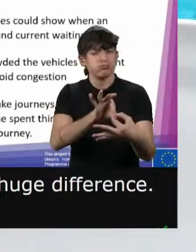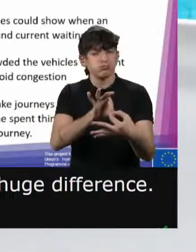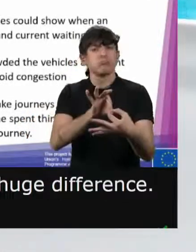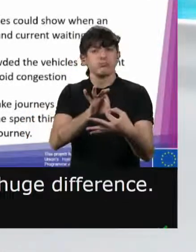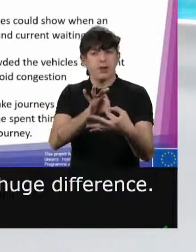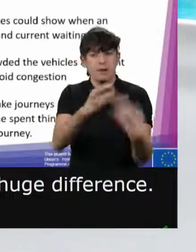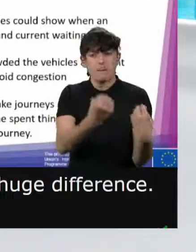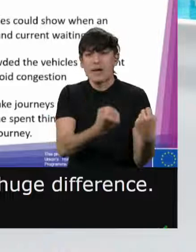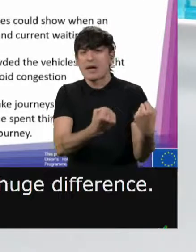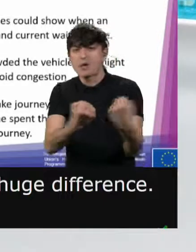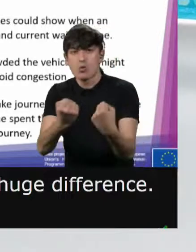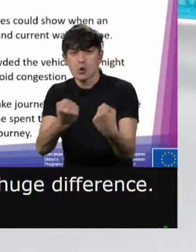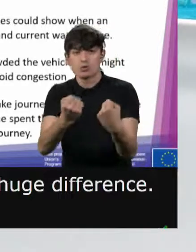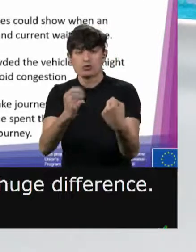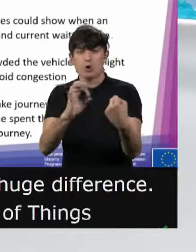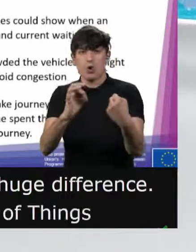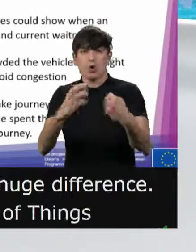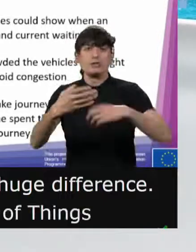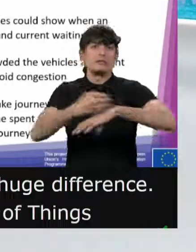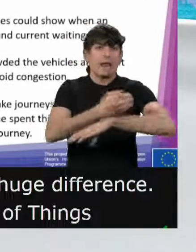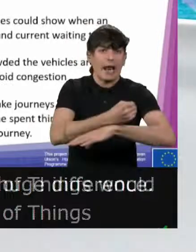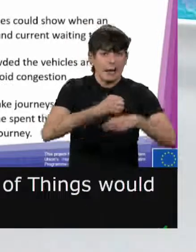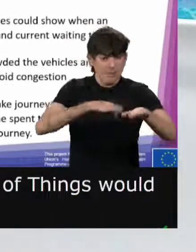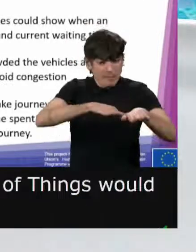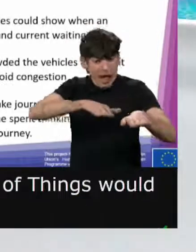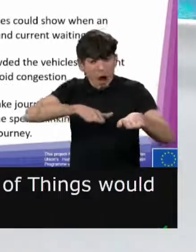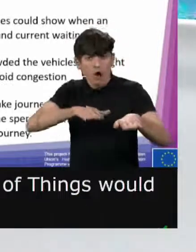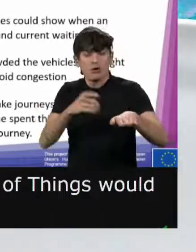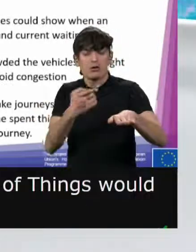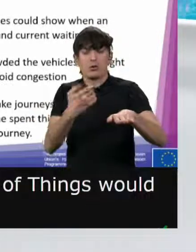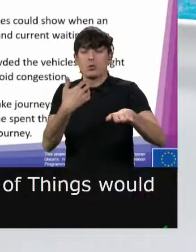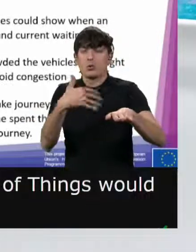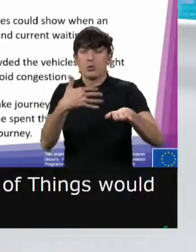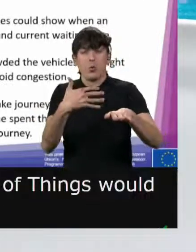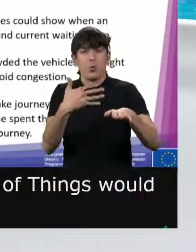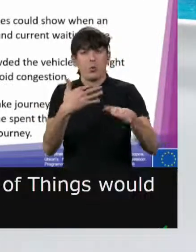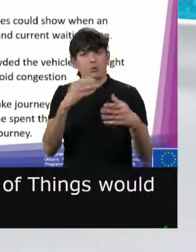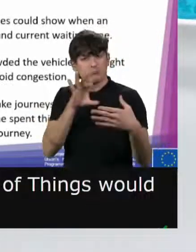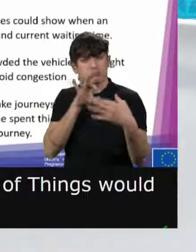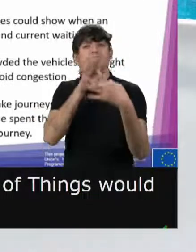would allow us to show when an accessible vehicle will arrive and the current waiting time.